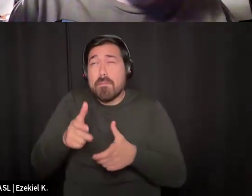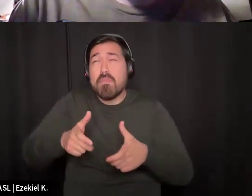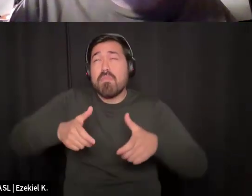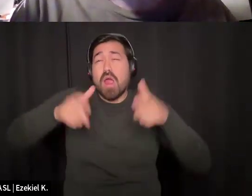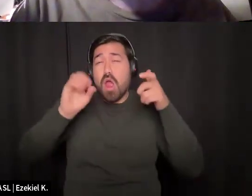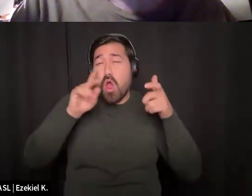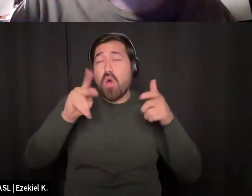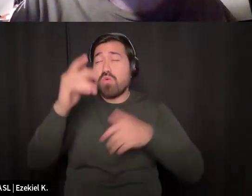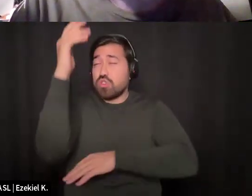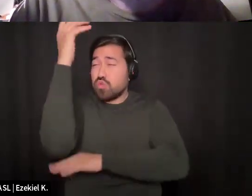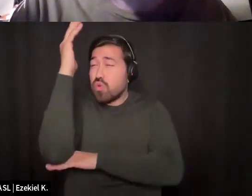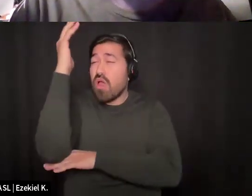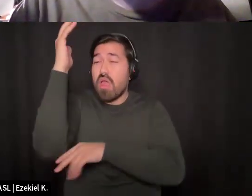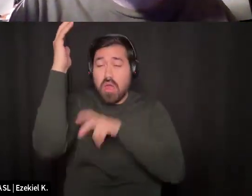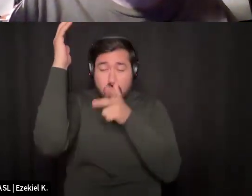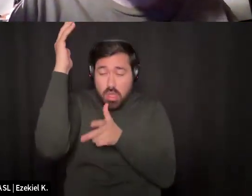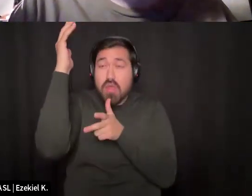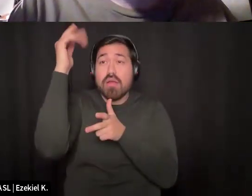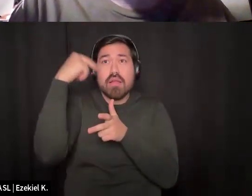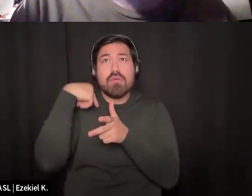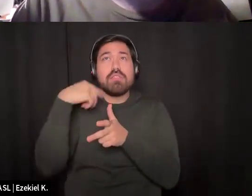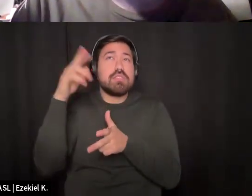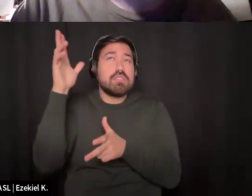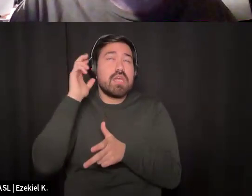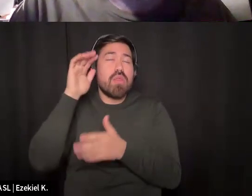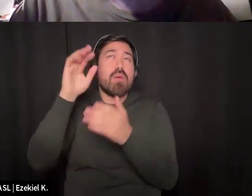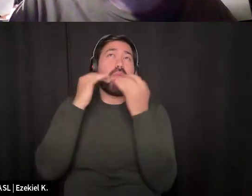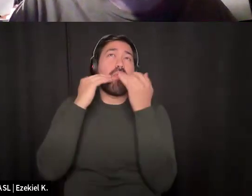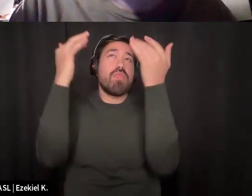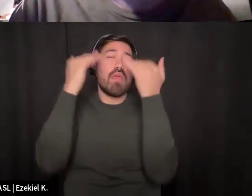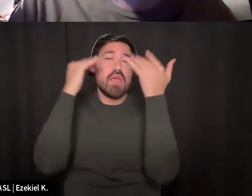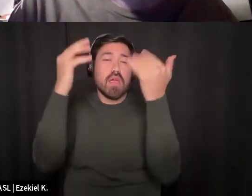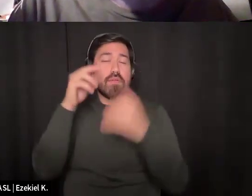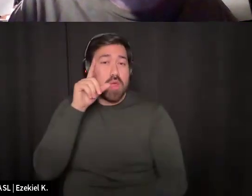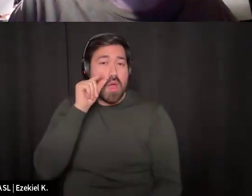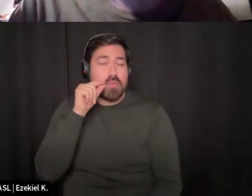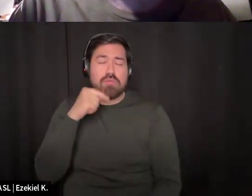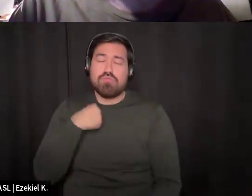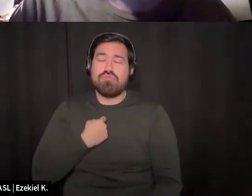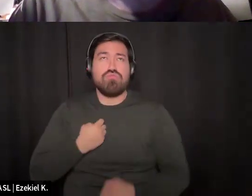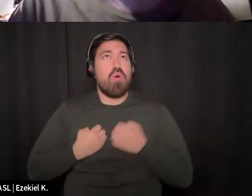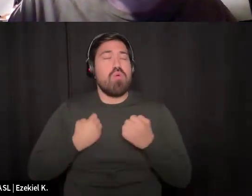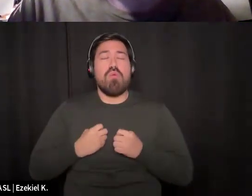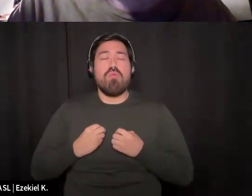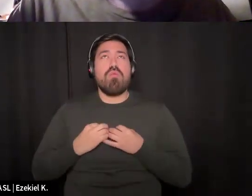was up there singing. And so it was just something that filled me with such emotion that I had to